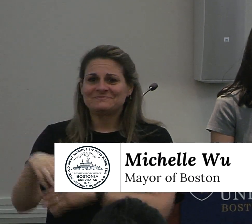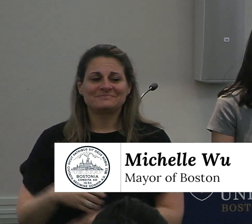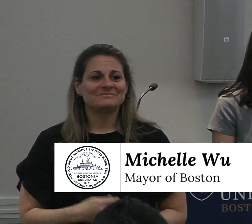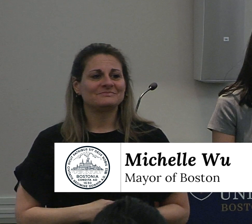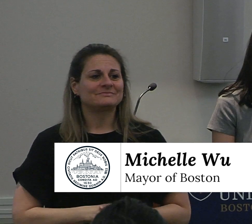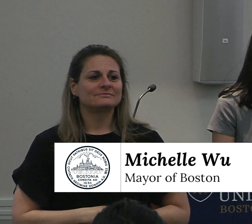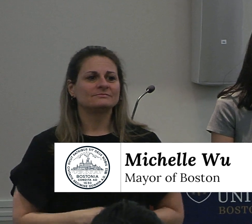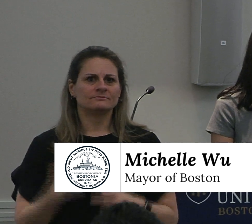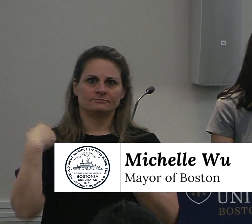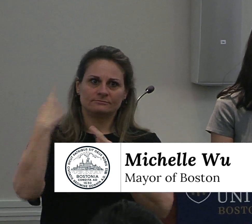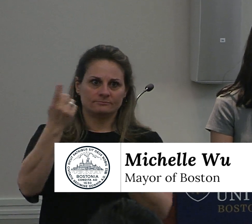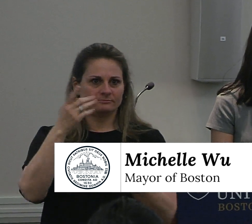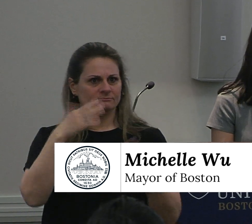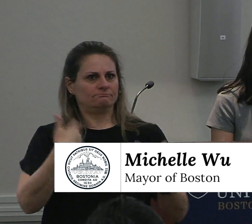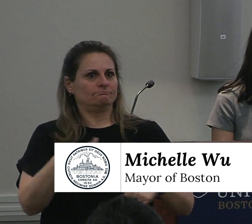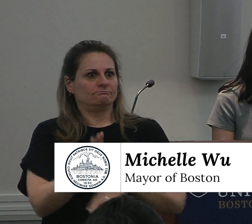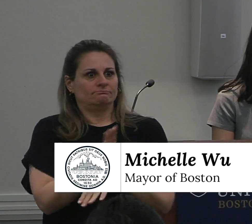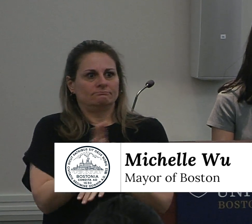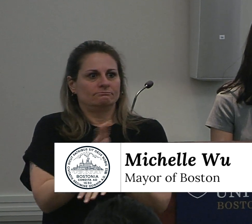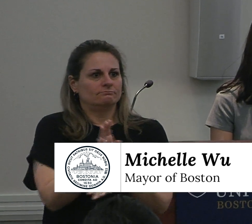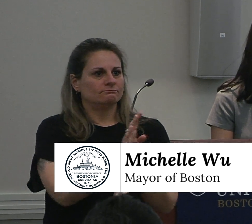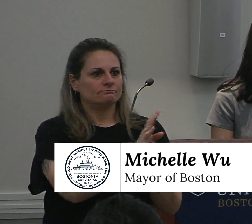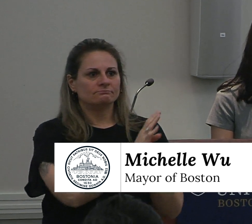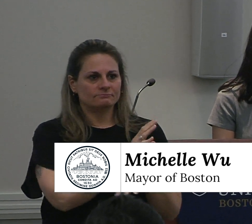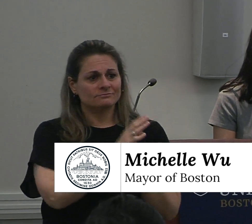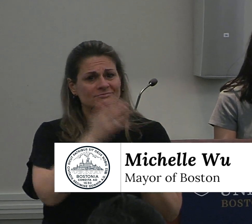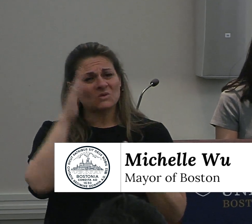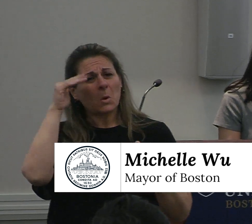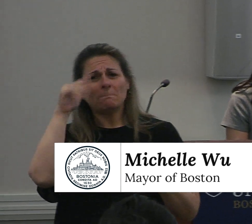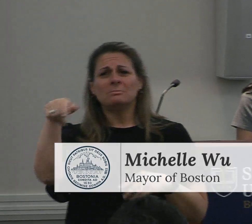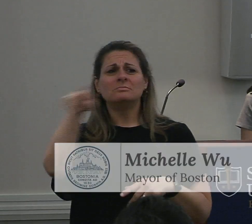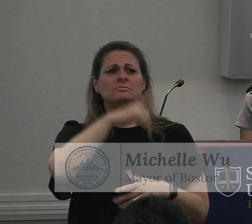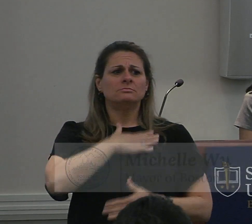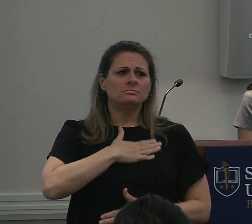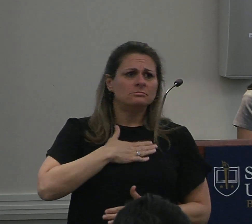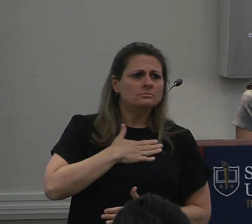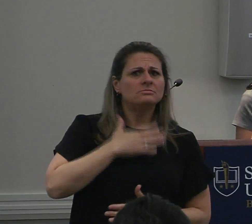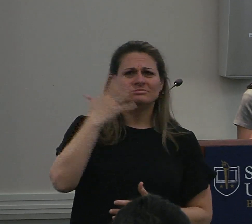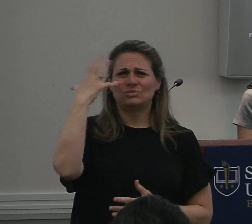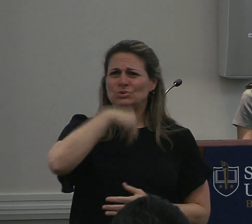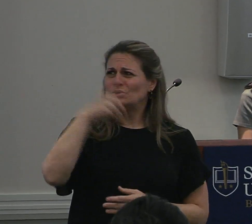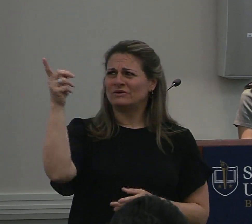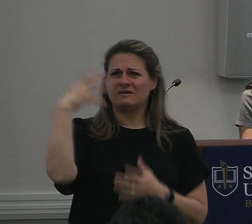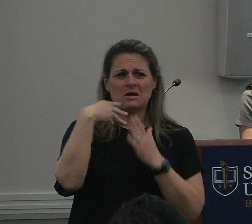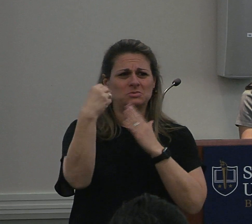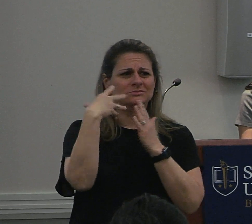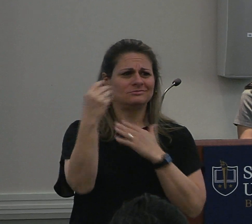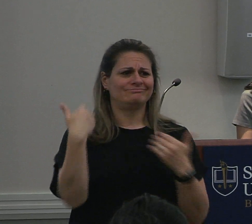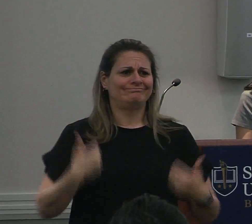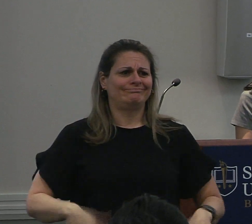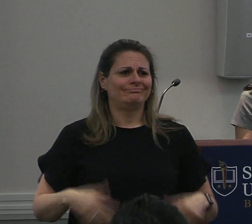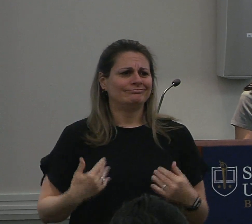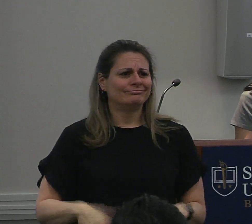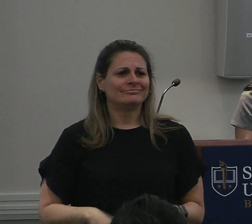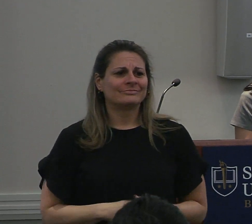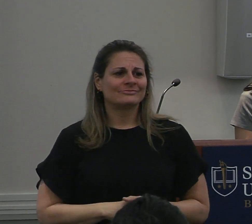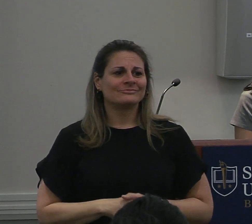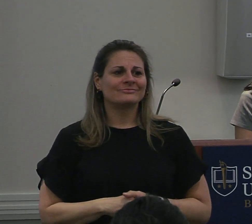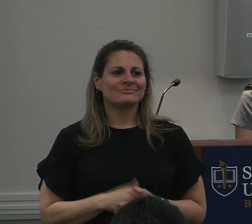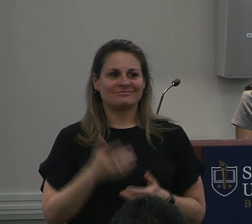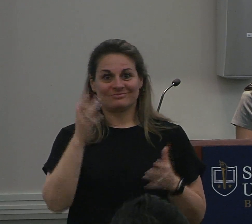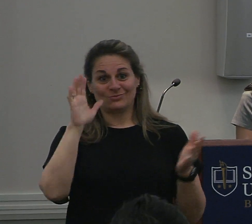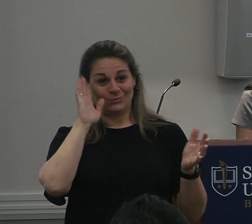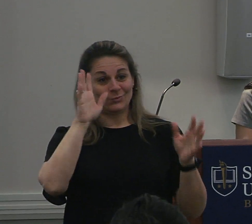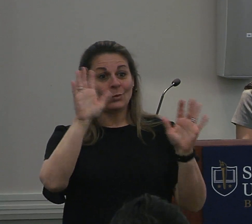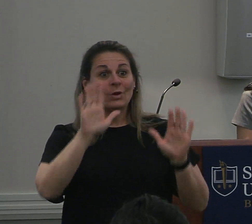is getting some chance to enjoy the gorgeous weather outside. I think it always brings a smile to everyone's face when we